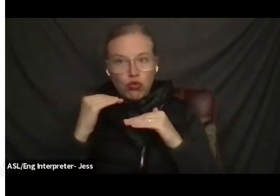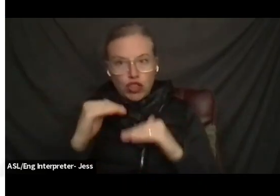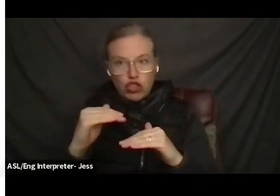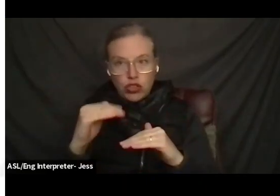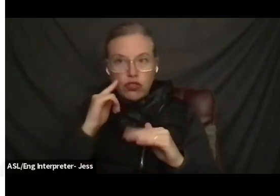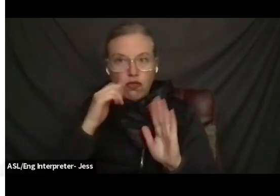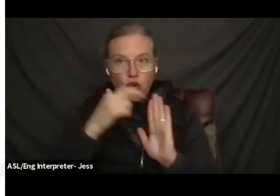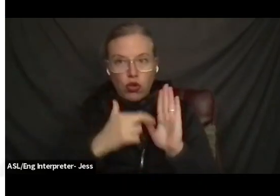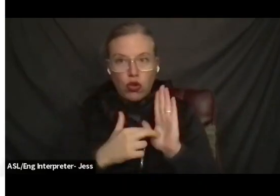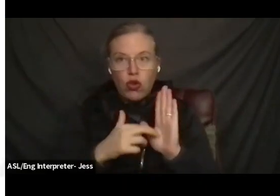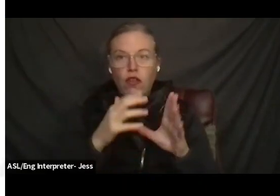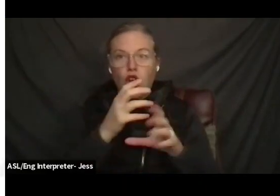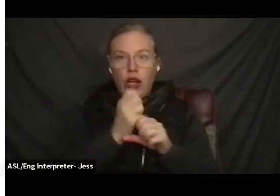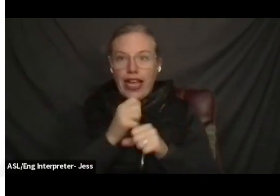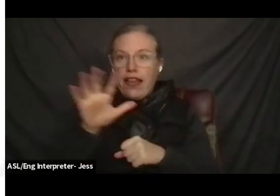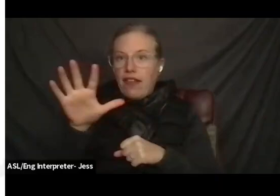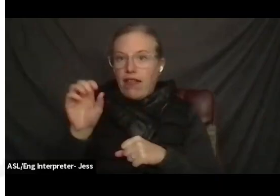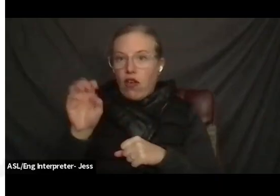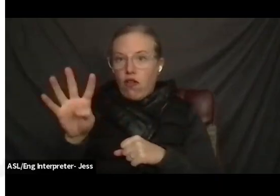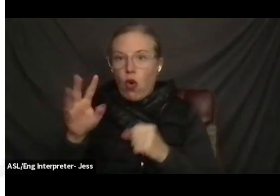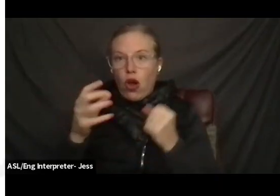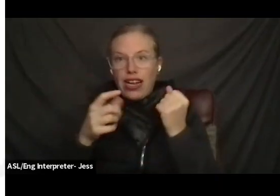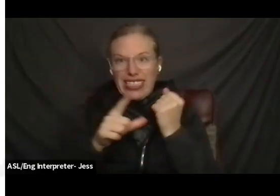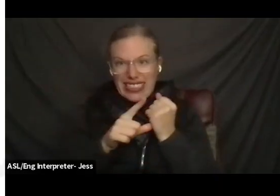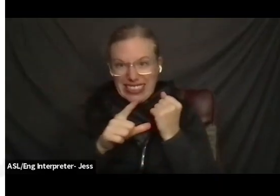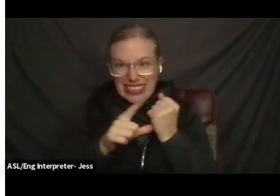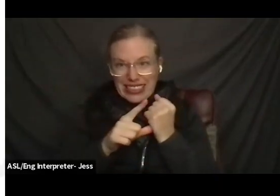when getting 504 assistance.